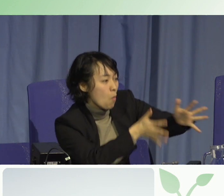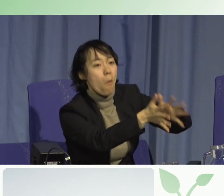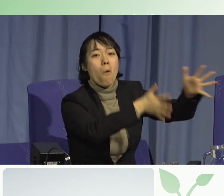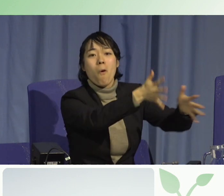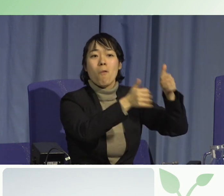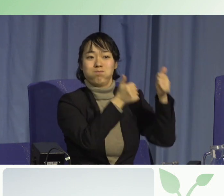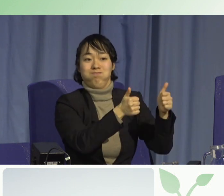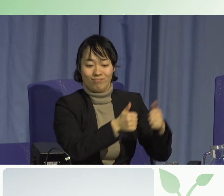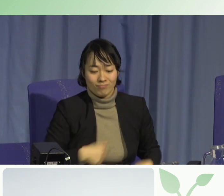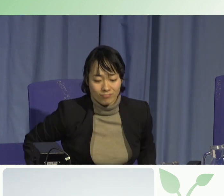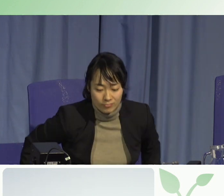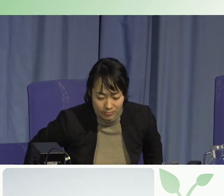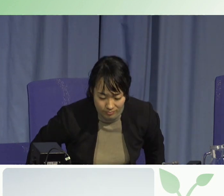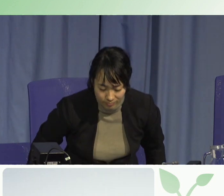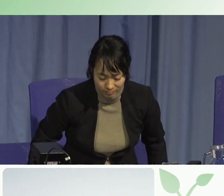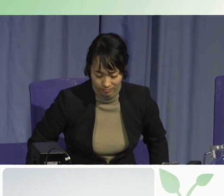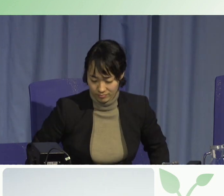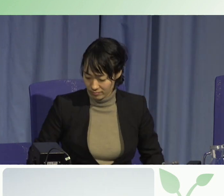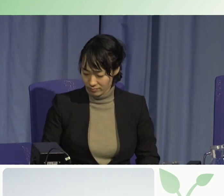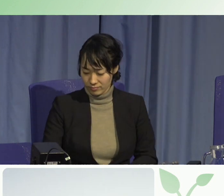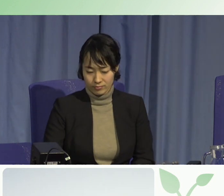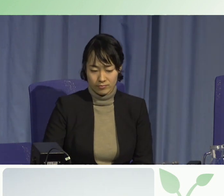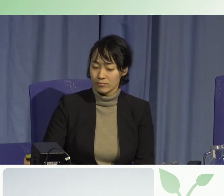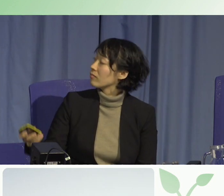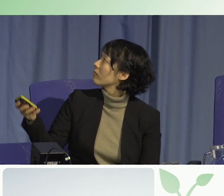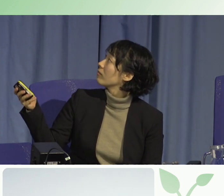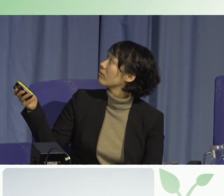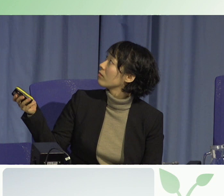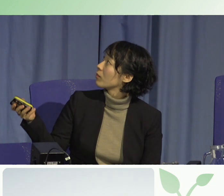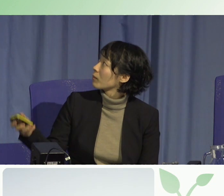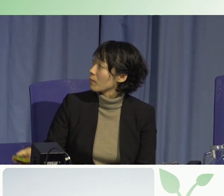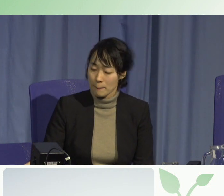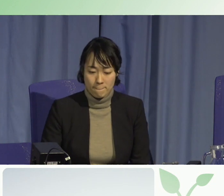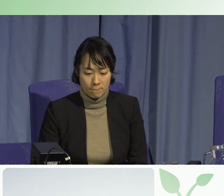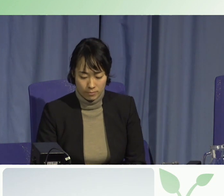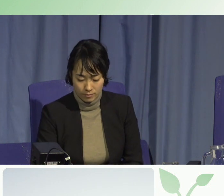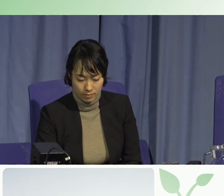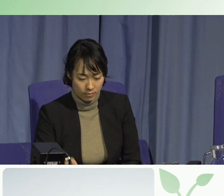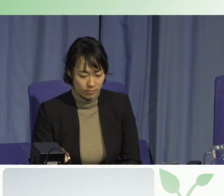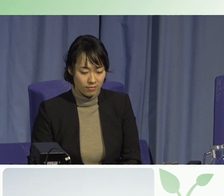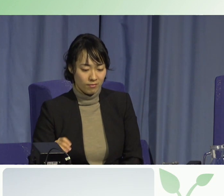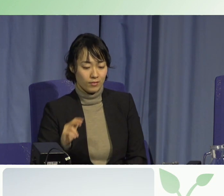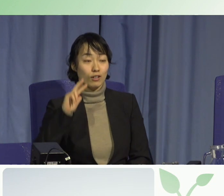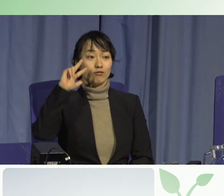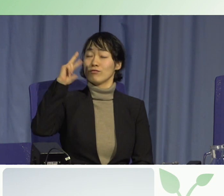and also train teachers of sign language, deaf teachers of sign language.